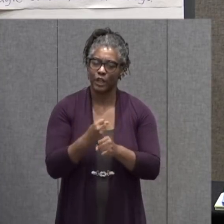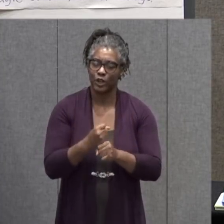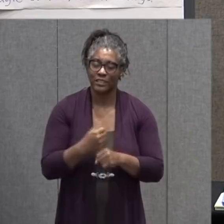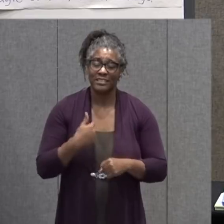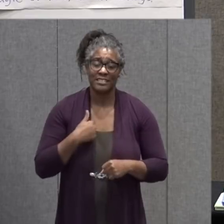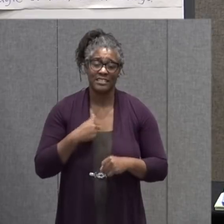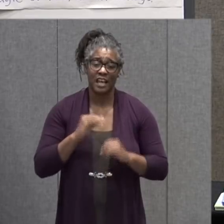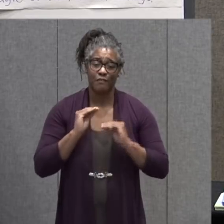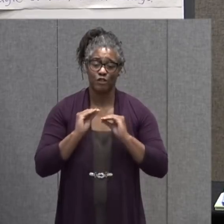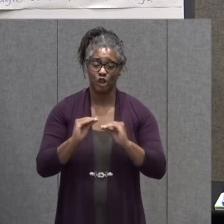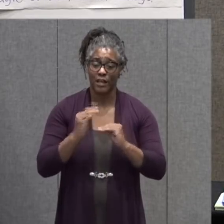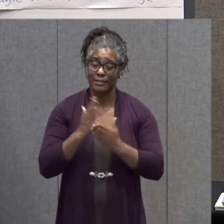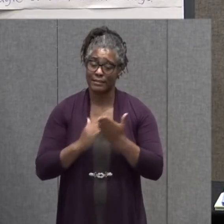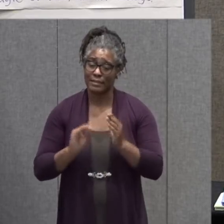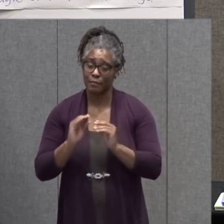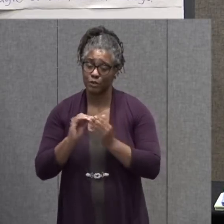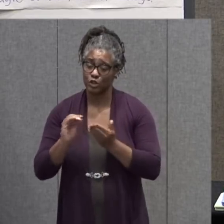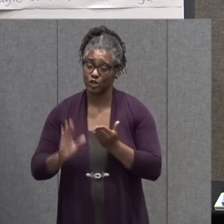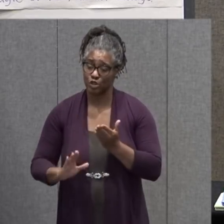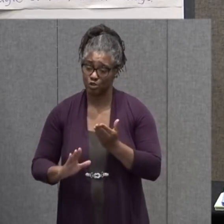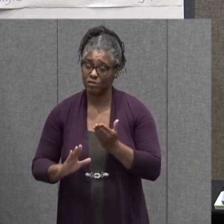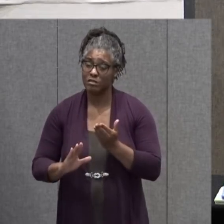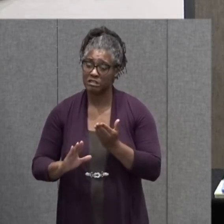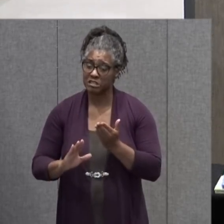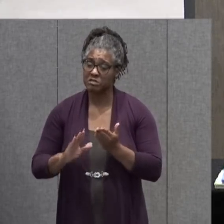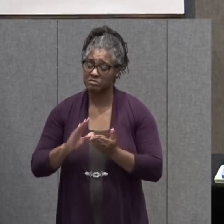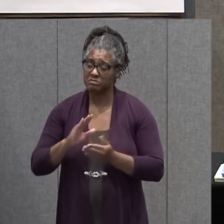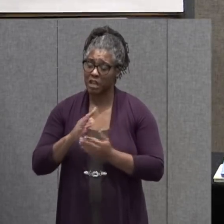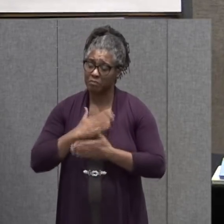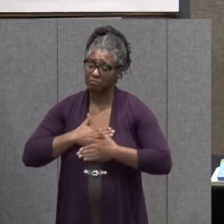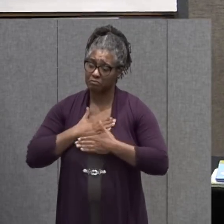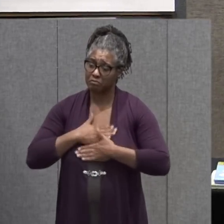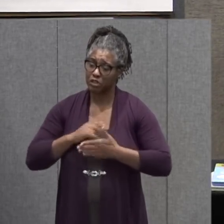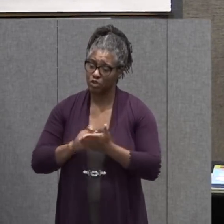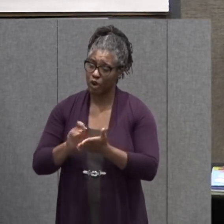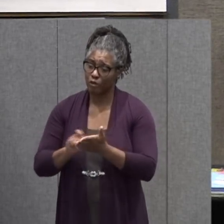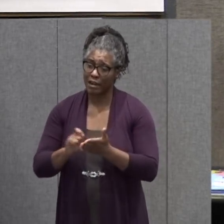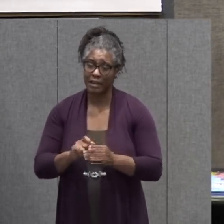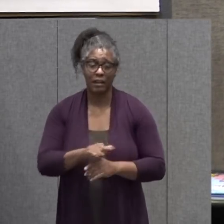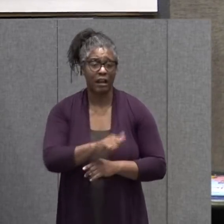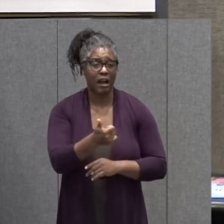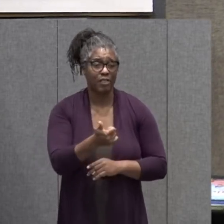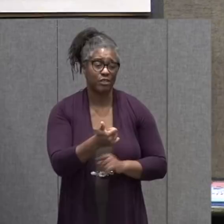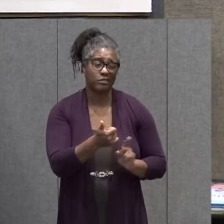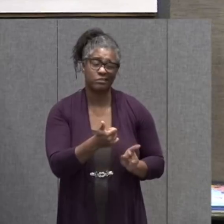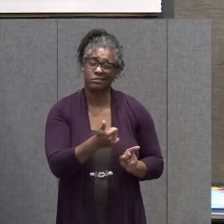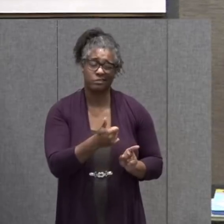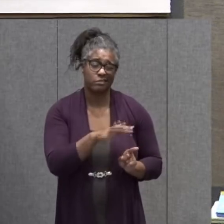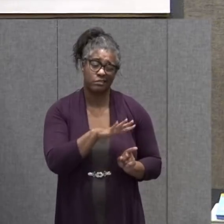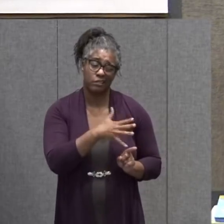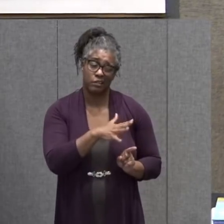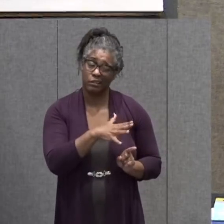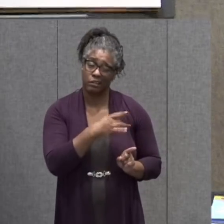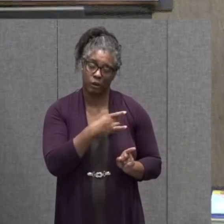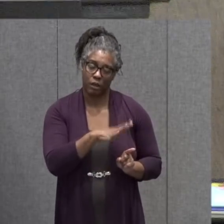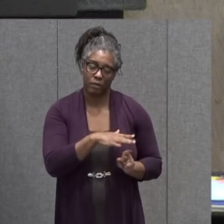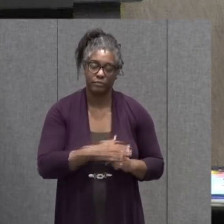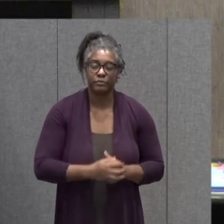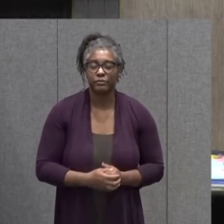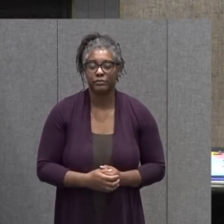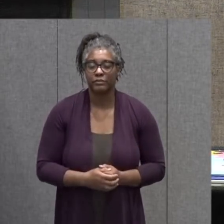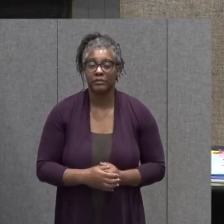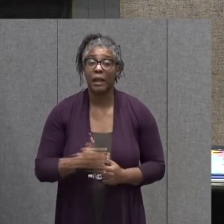love writing, and I have had several students who, maybe not so much into writing. My goal for you guys